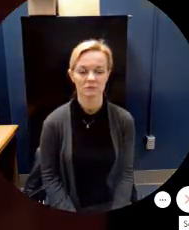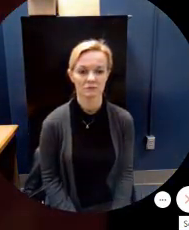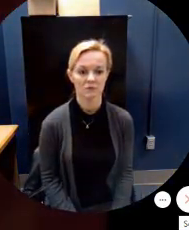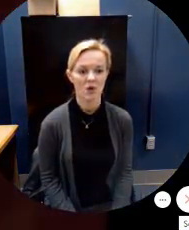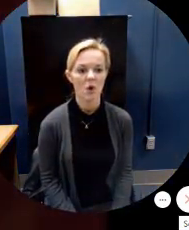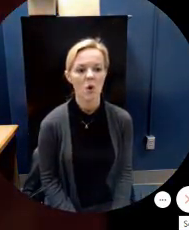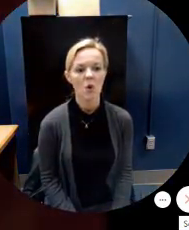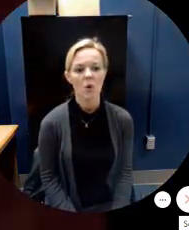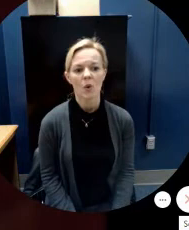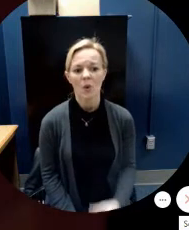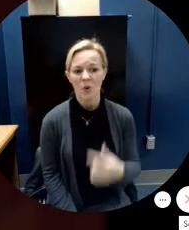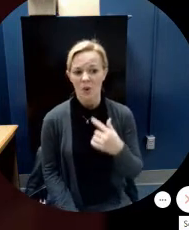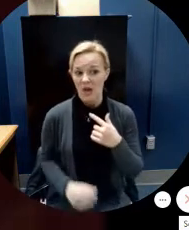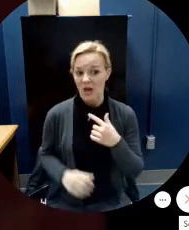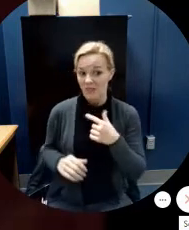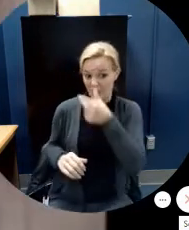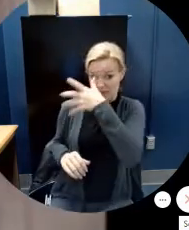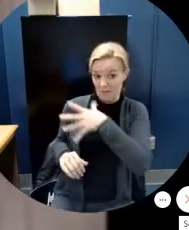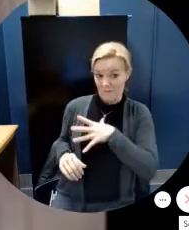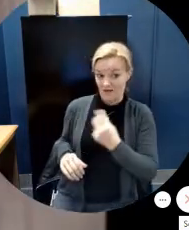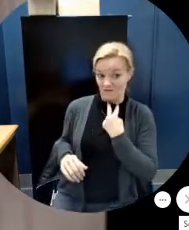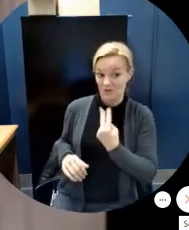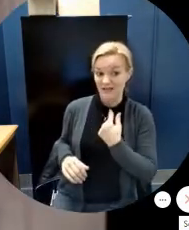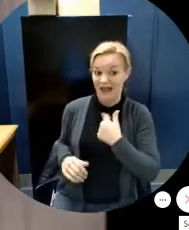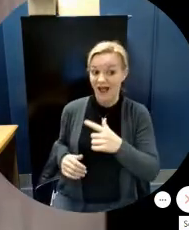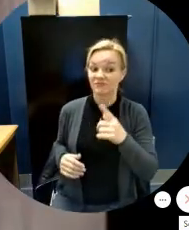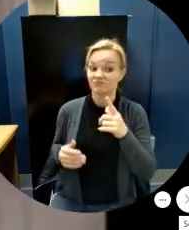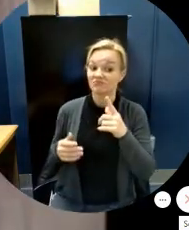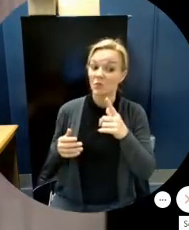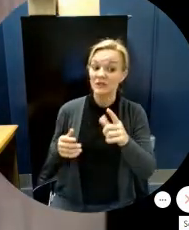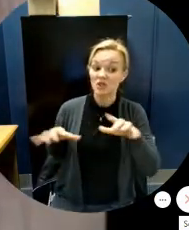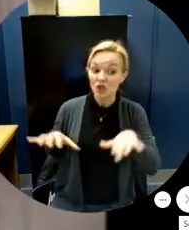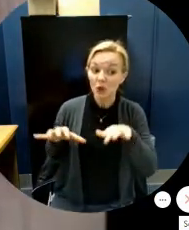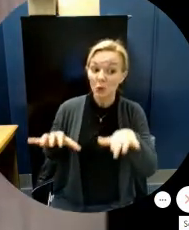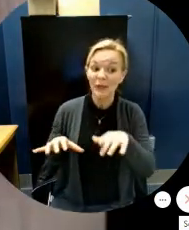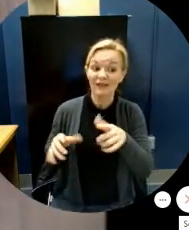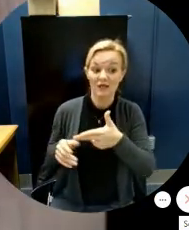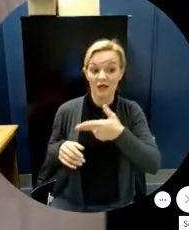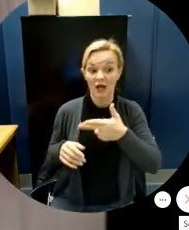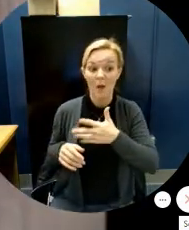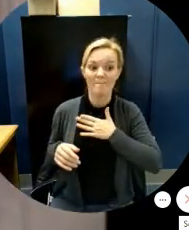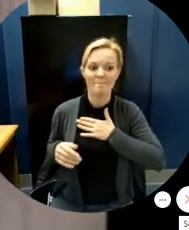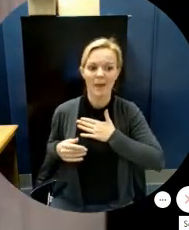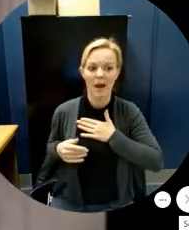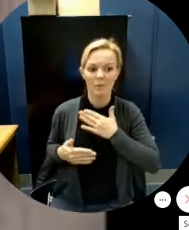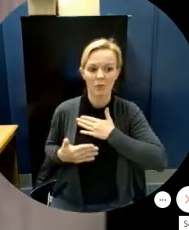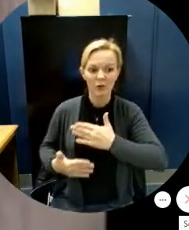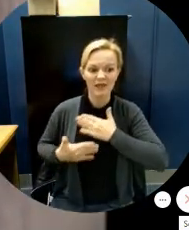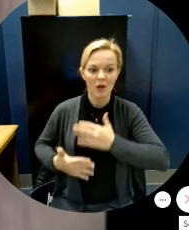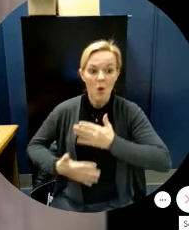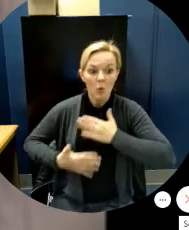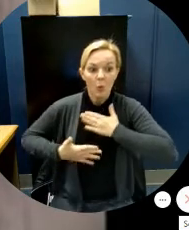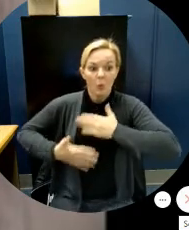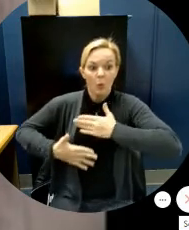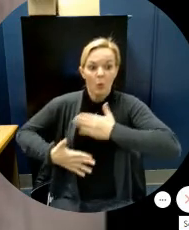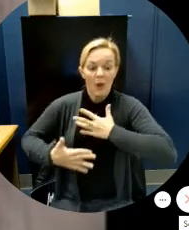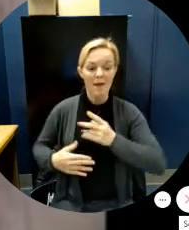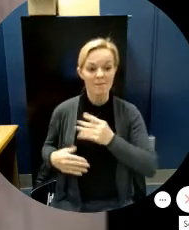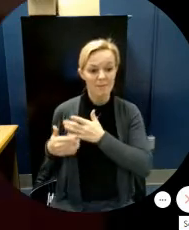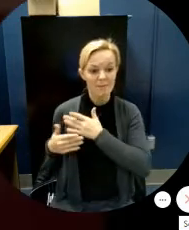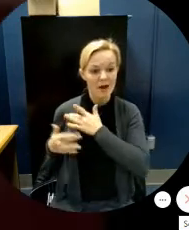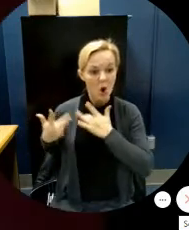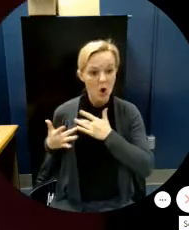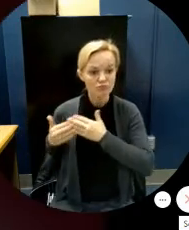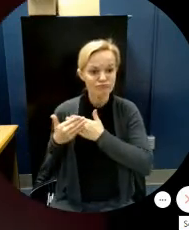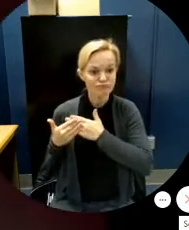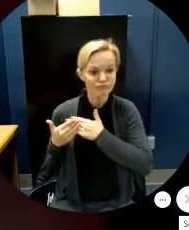I found that as I was acting out the part, that my heartbeat was going up, my breathing got to be very shallow, and I could feel I was very